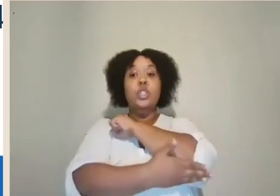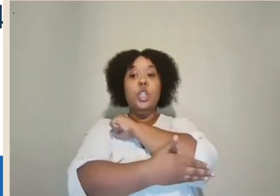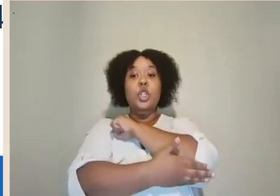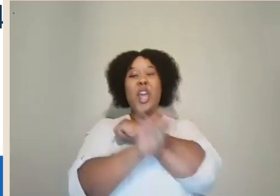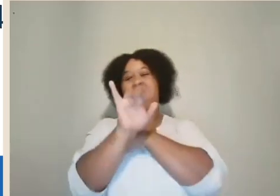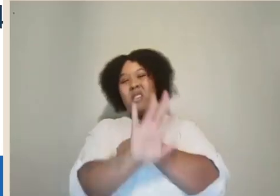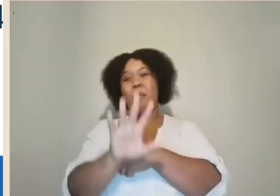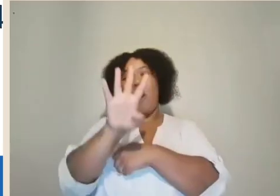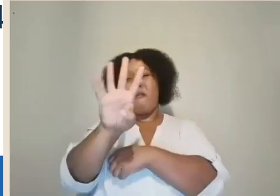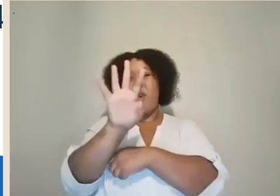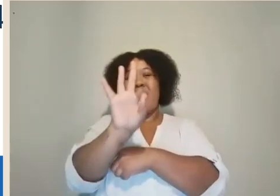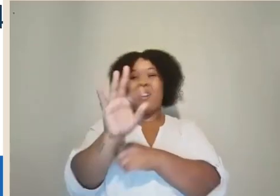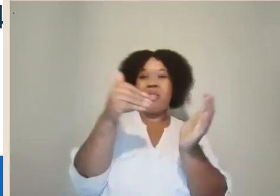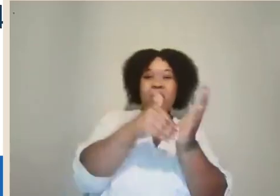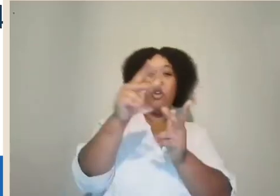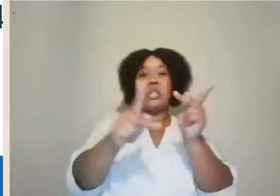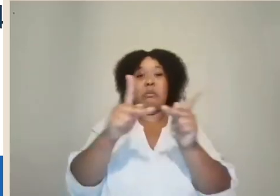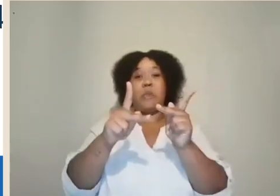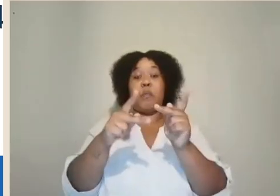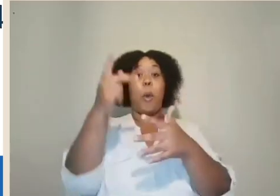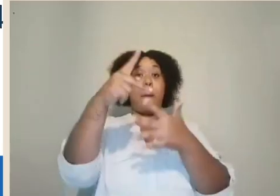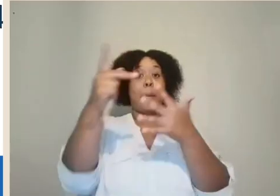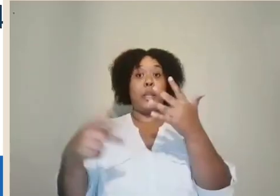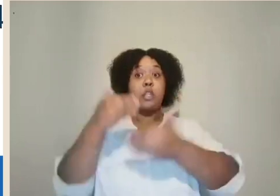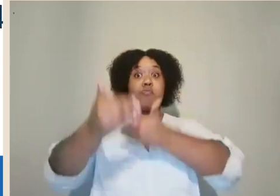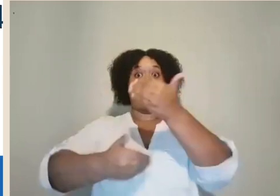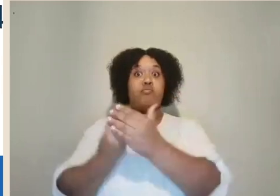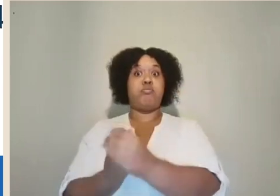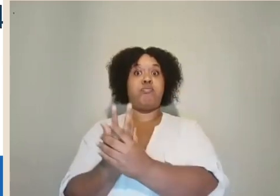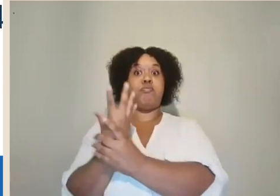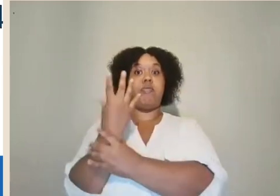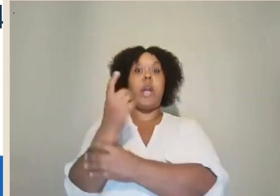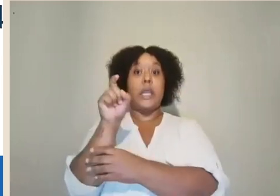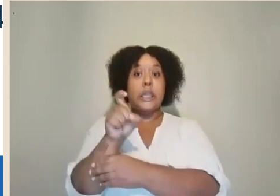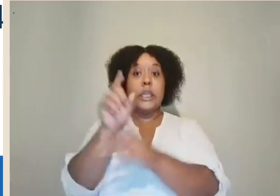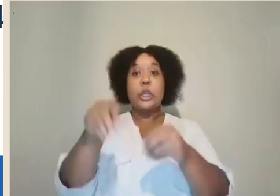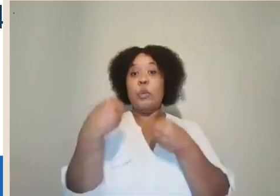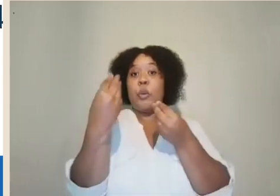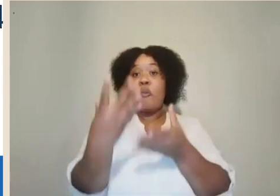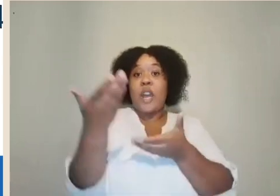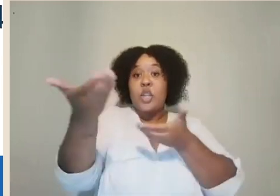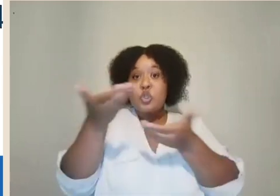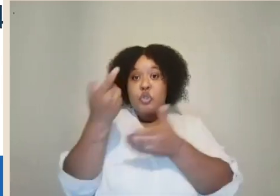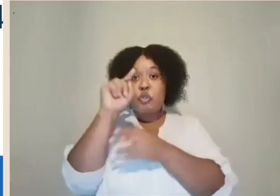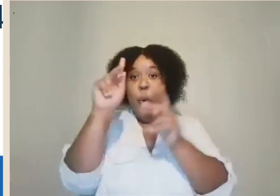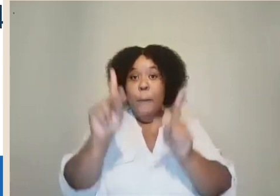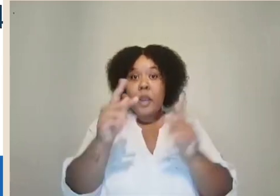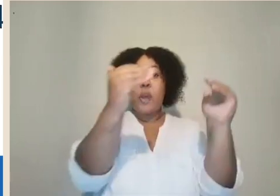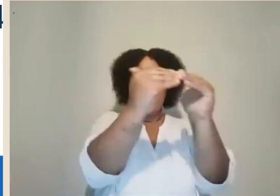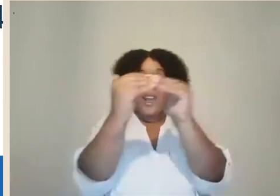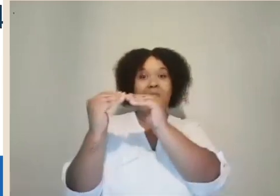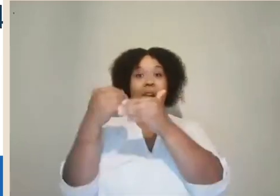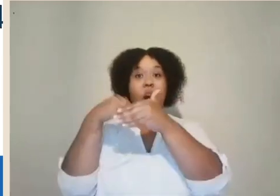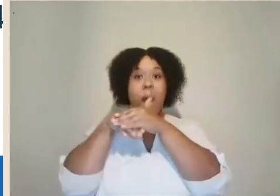people, and this population continues to grow. And so the need for providing services that people are able to equitably access continues